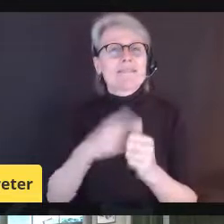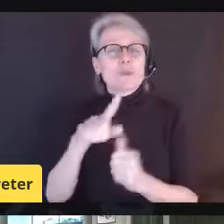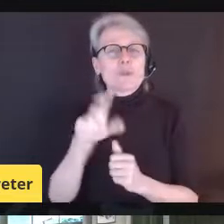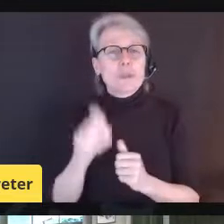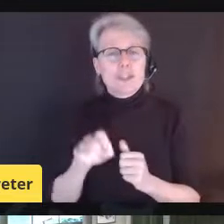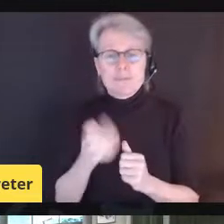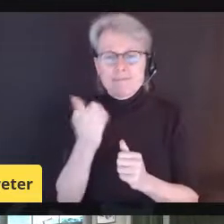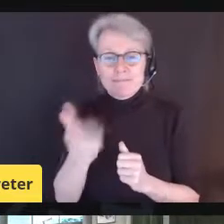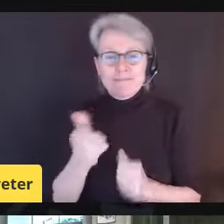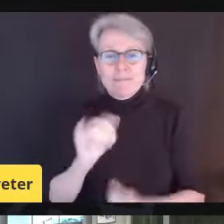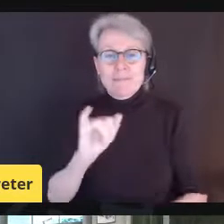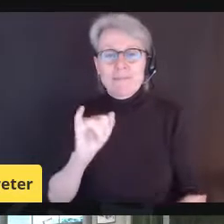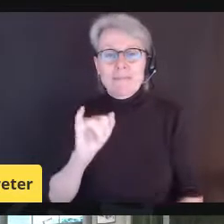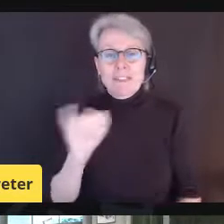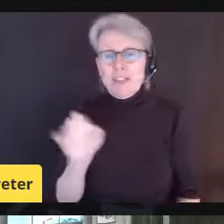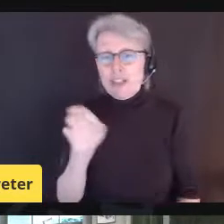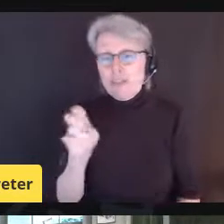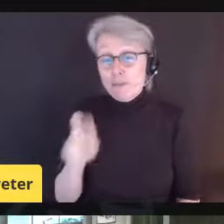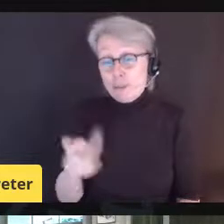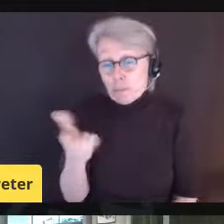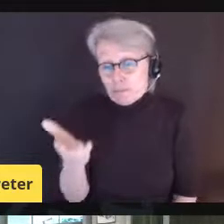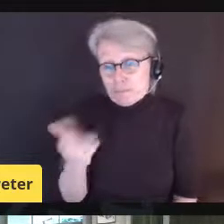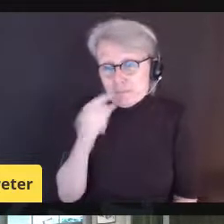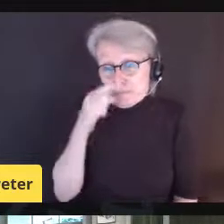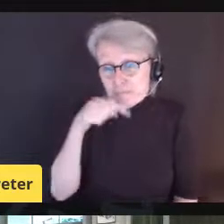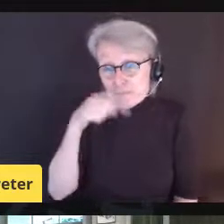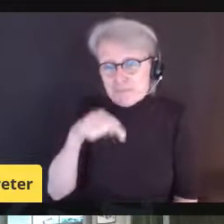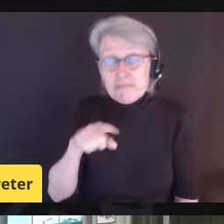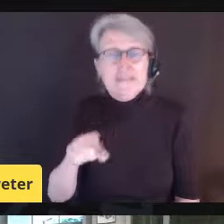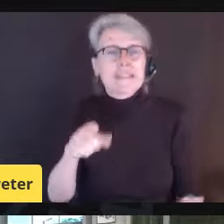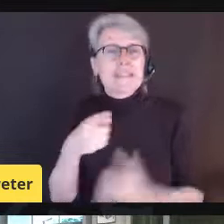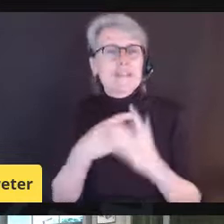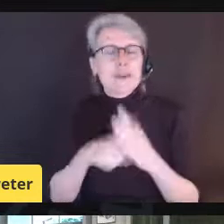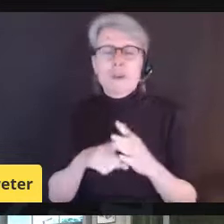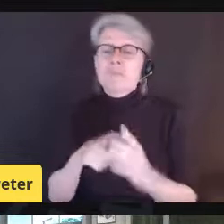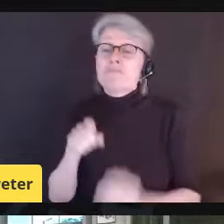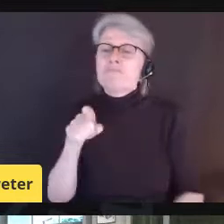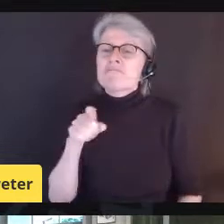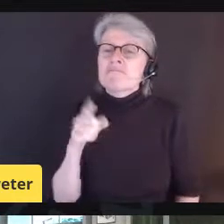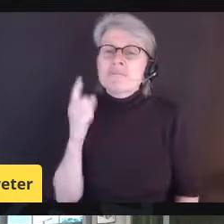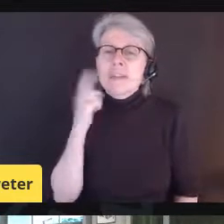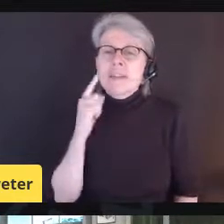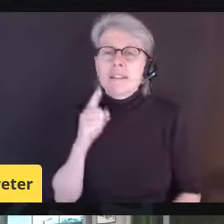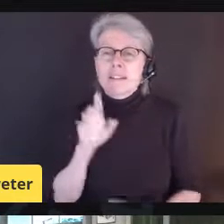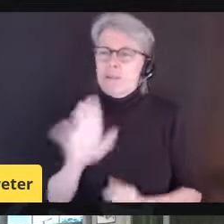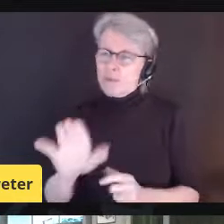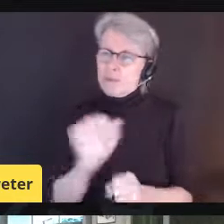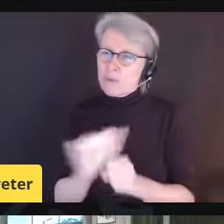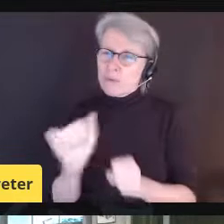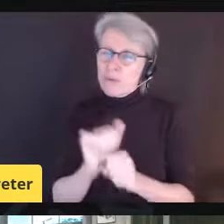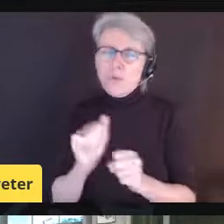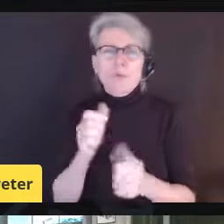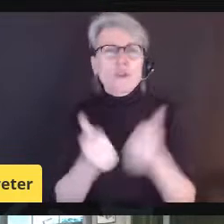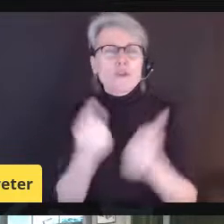with Jennifer, if that's all right. So Jennifer, what do you think is the spookiest part of your job?